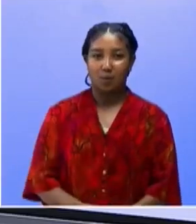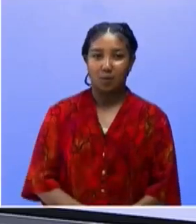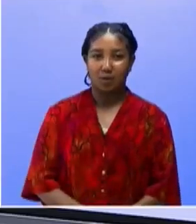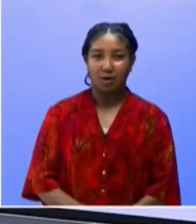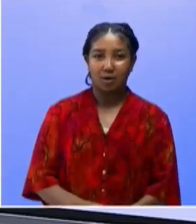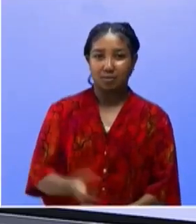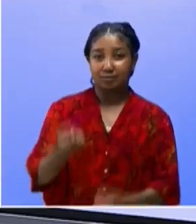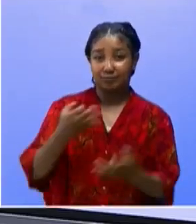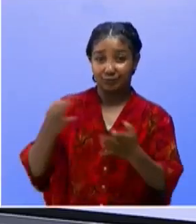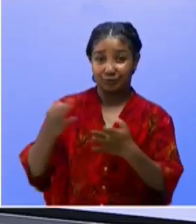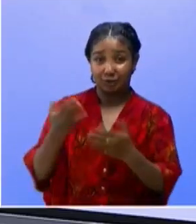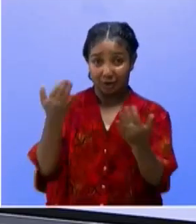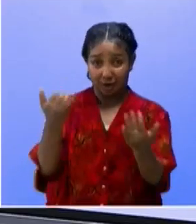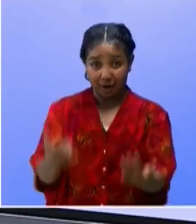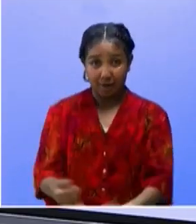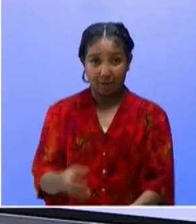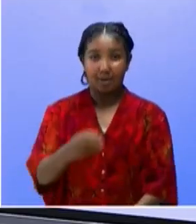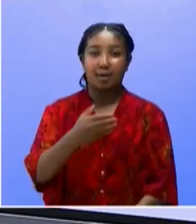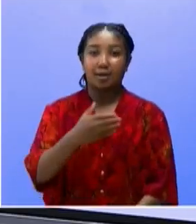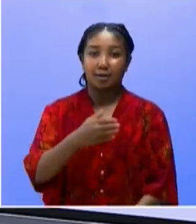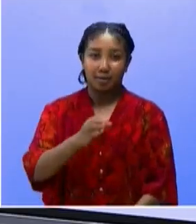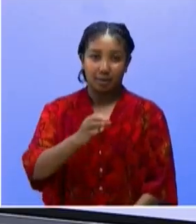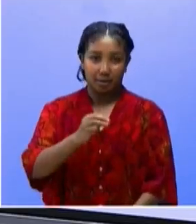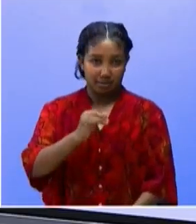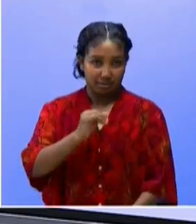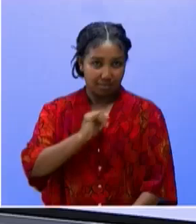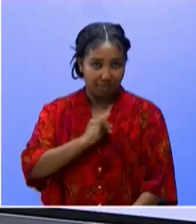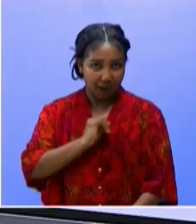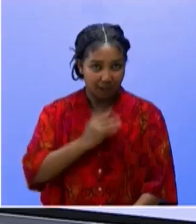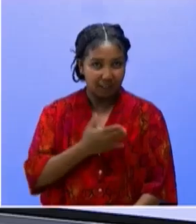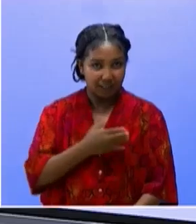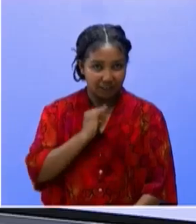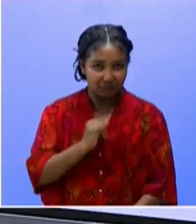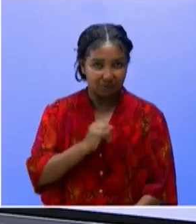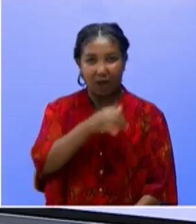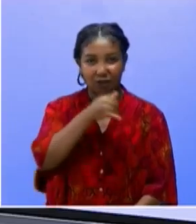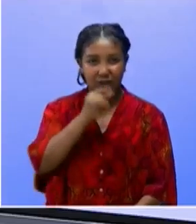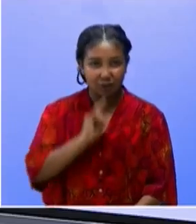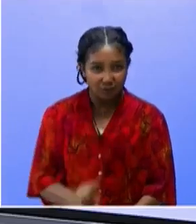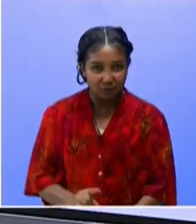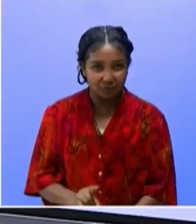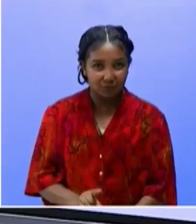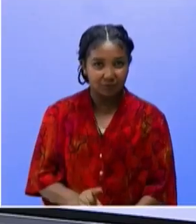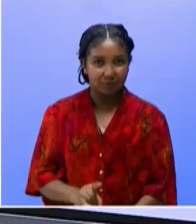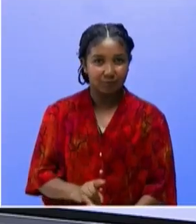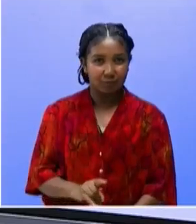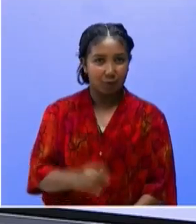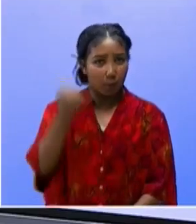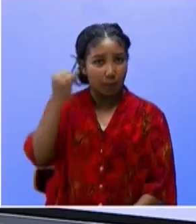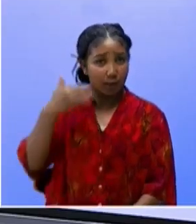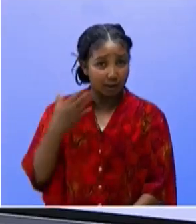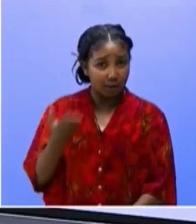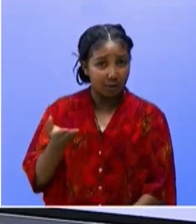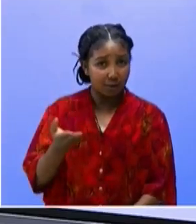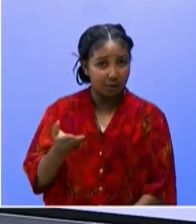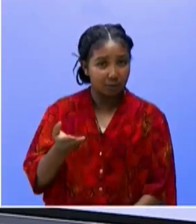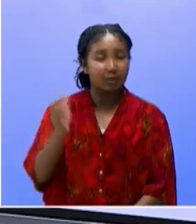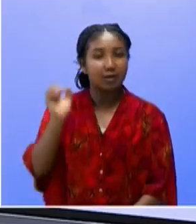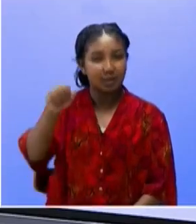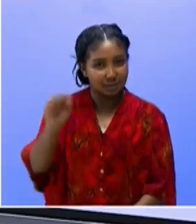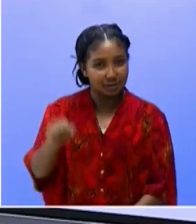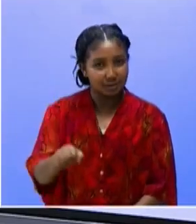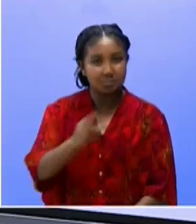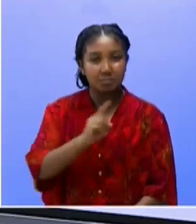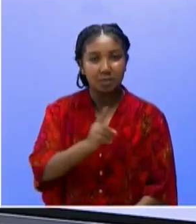As we are saying now, my is an adjective. What else? Is there no any opinion? Yes,